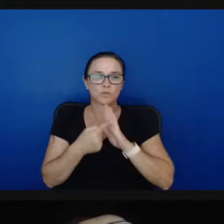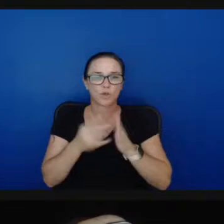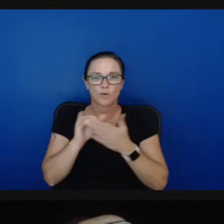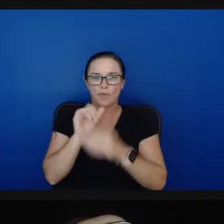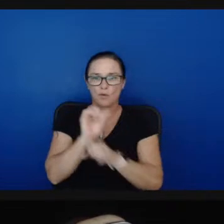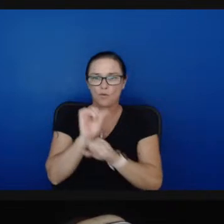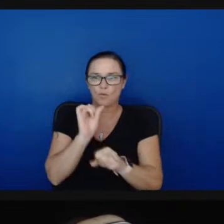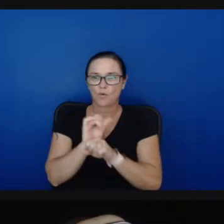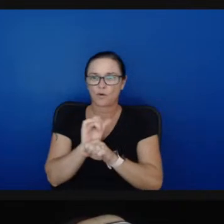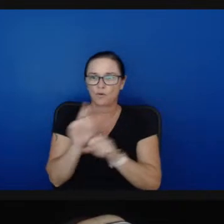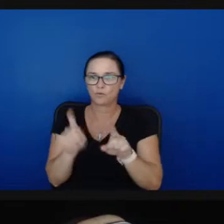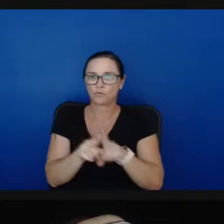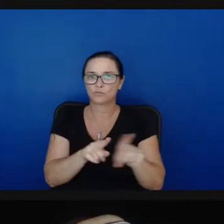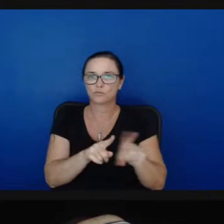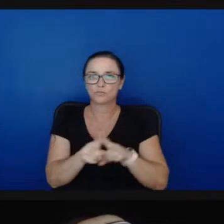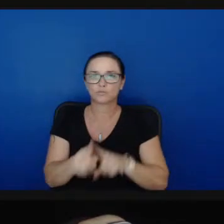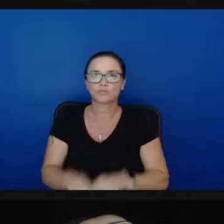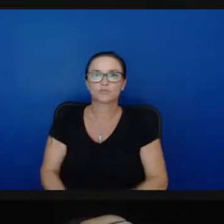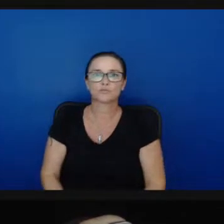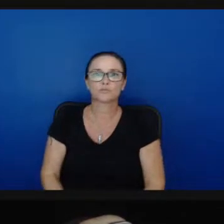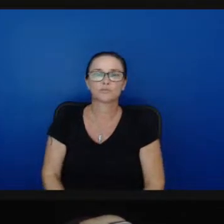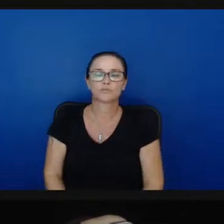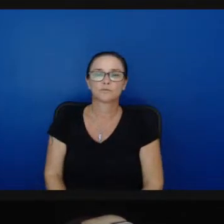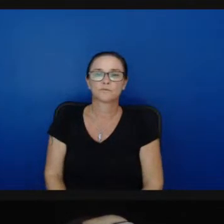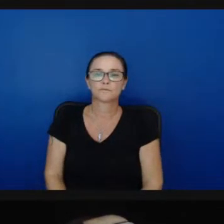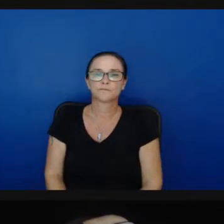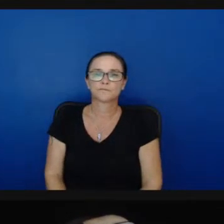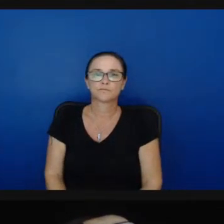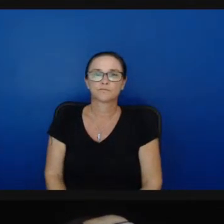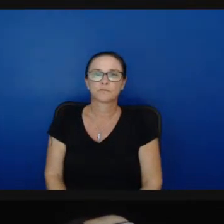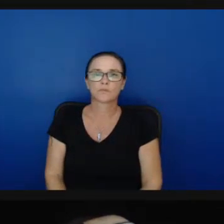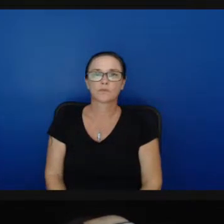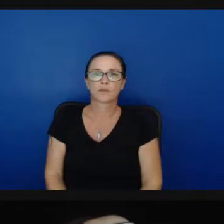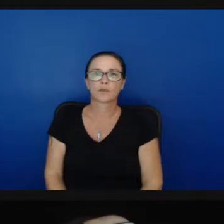Let's show you this one first.